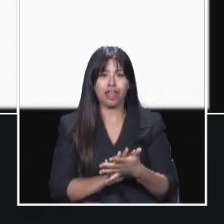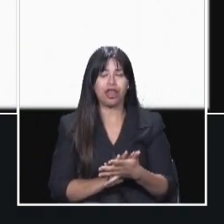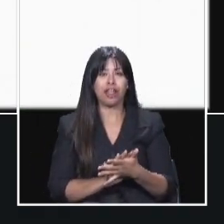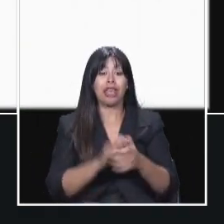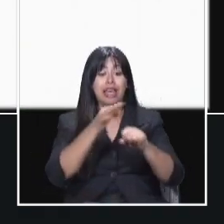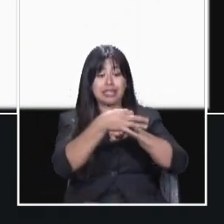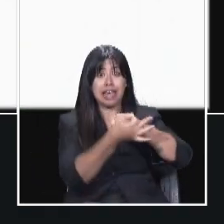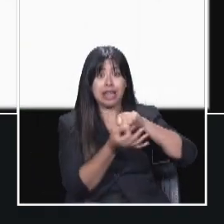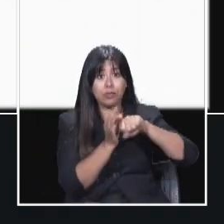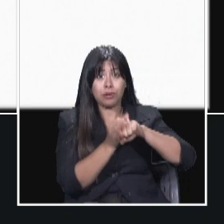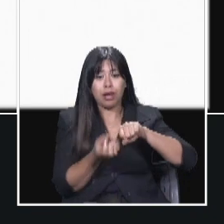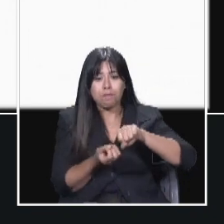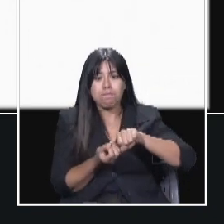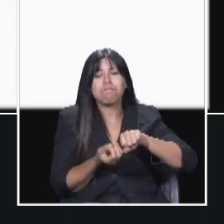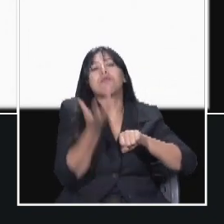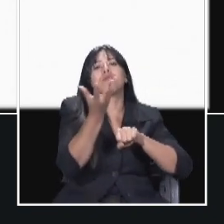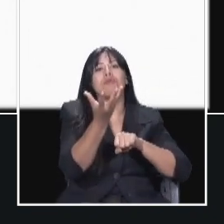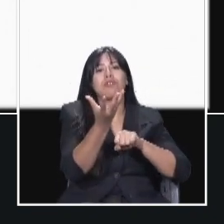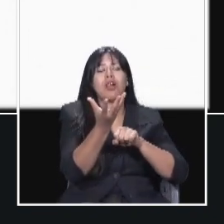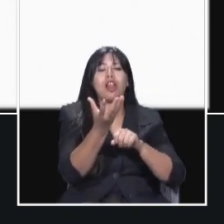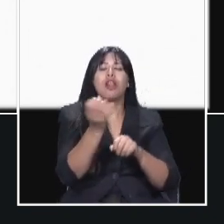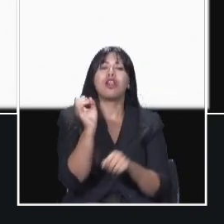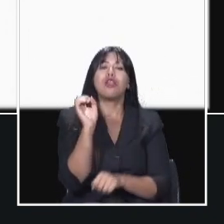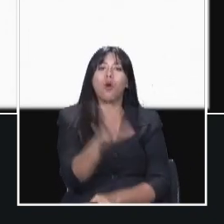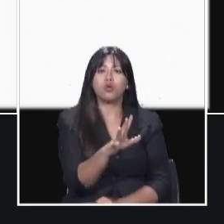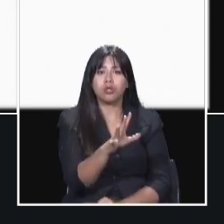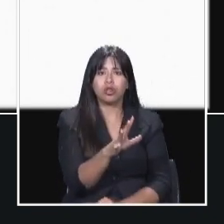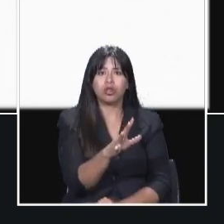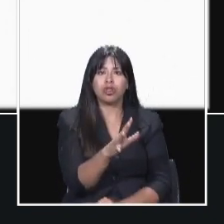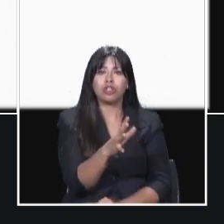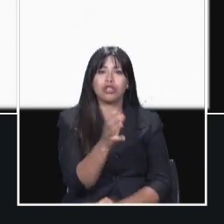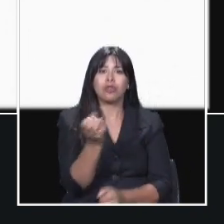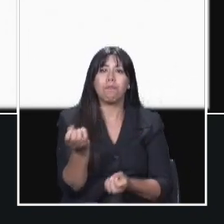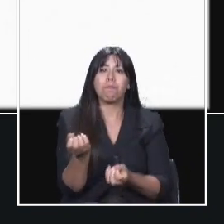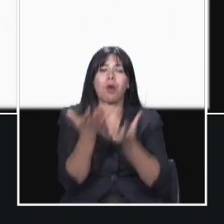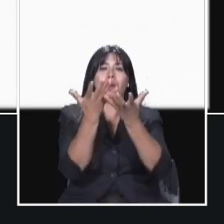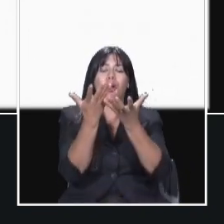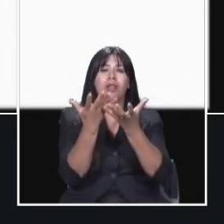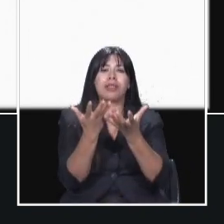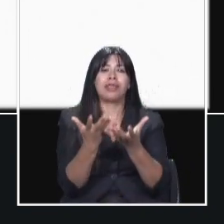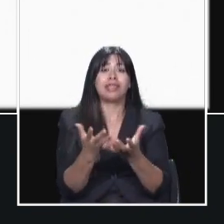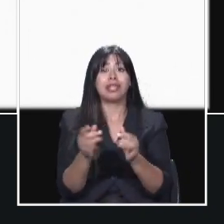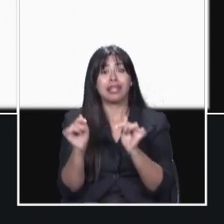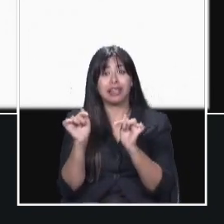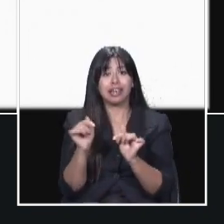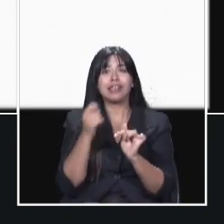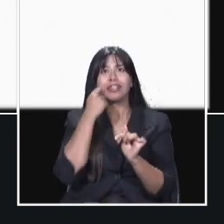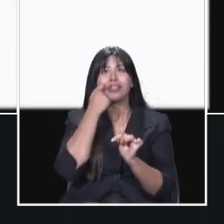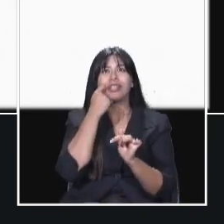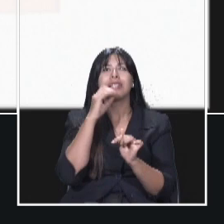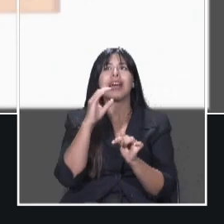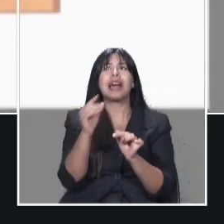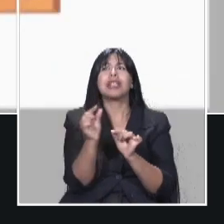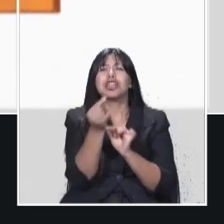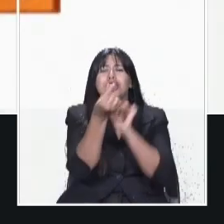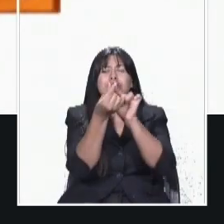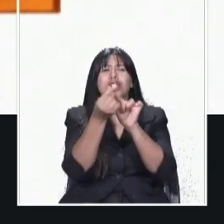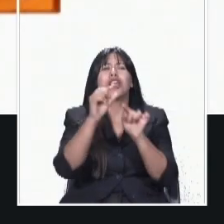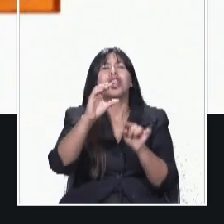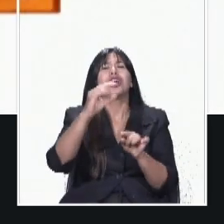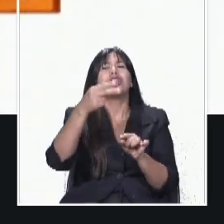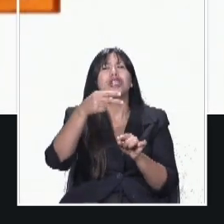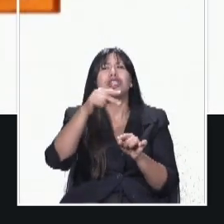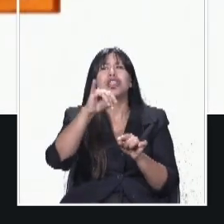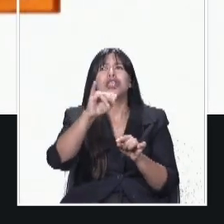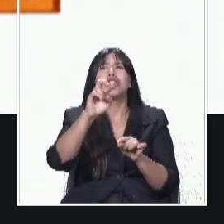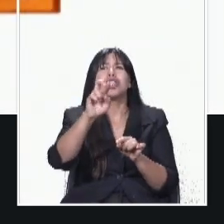right? So this is what the chip looks like. It's a tiny chip. You can compare it with the size of a US cent.